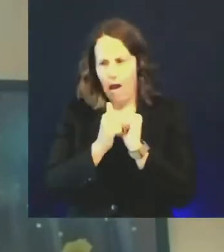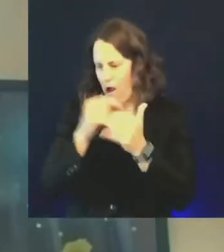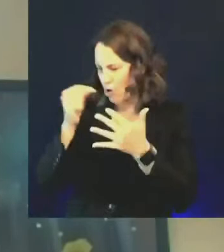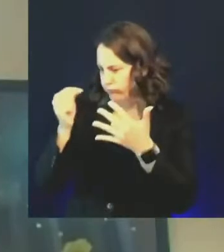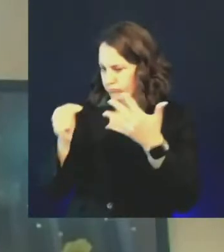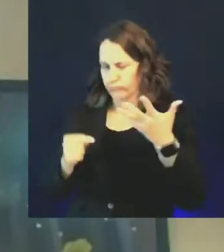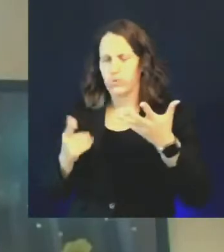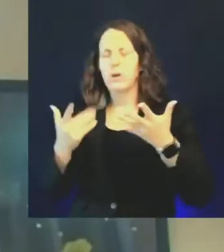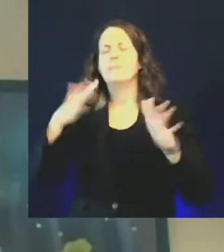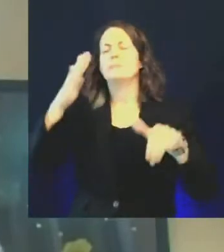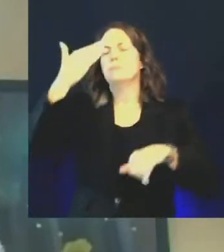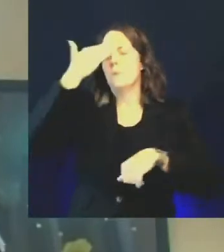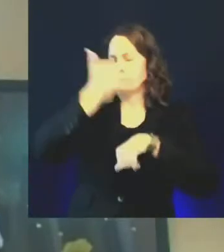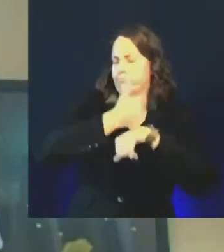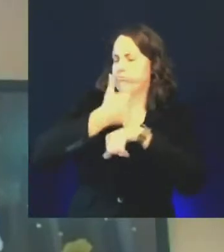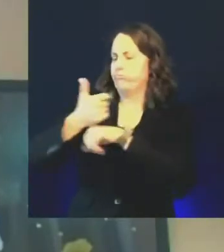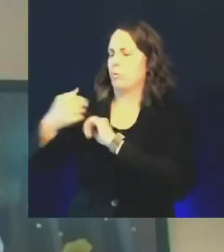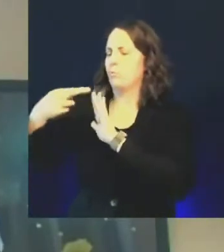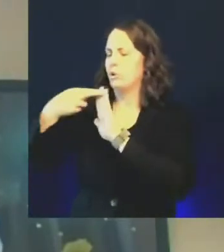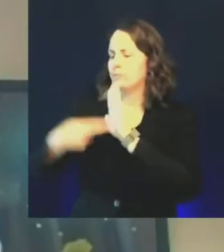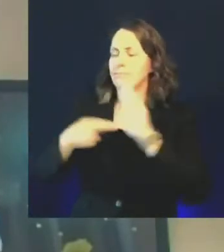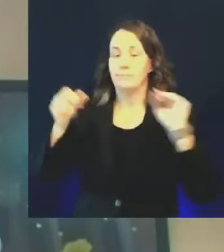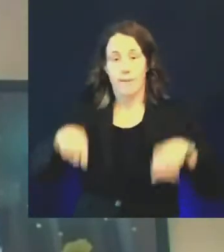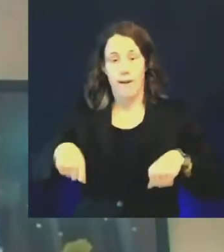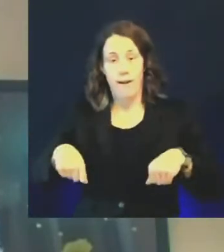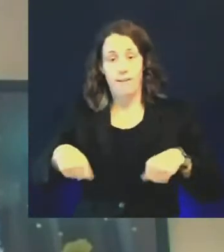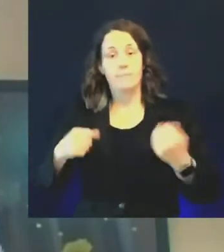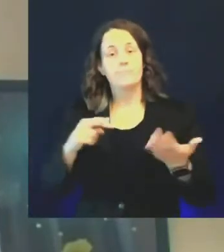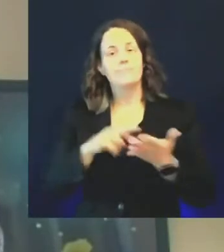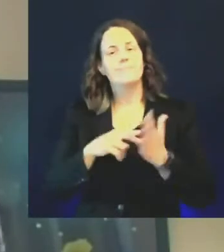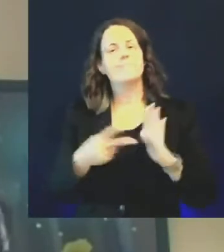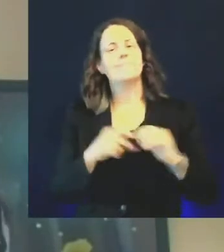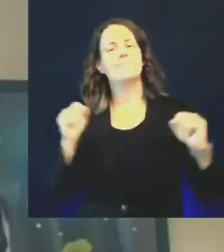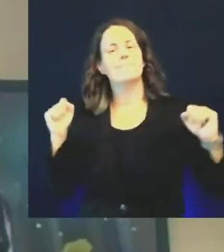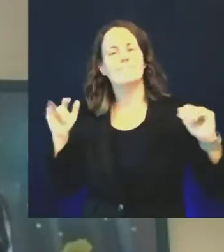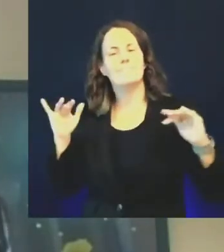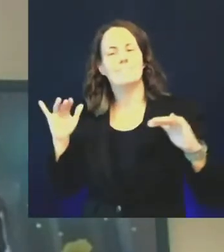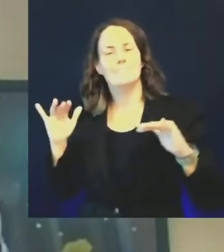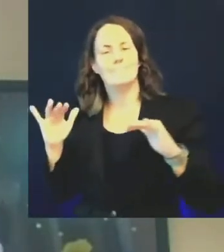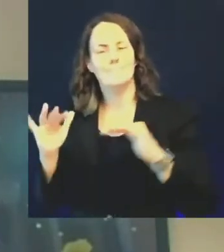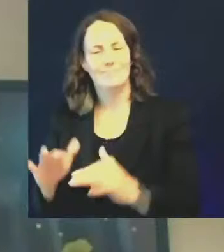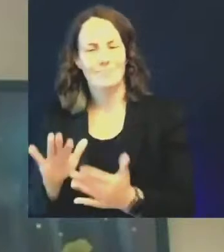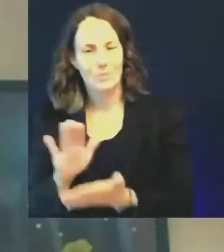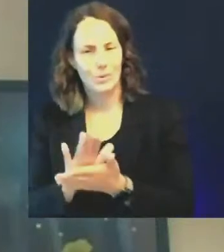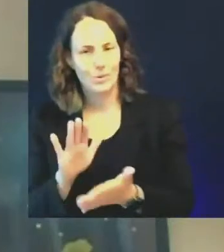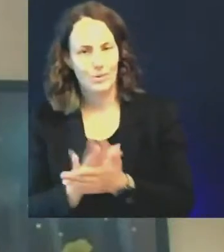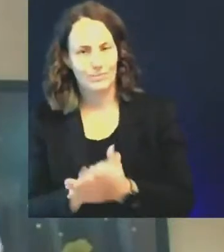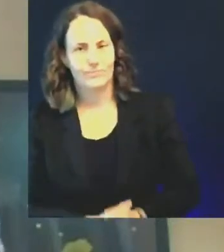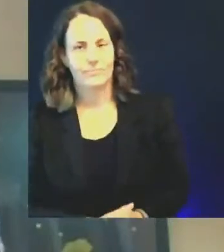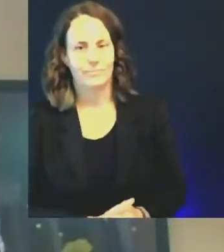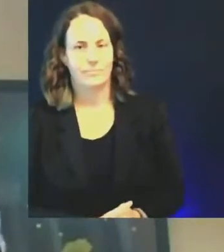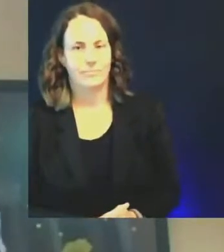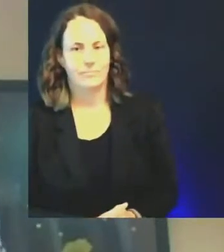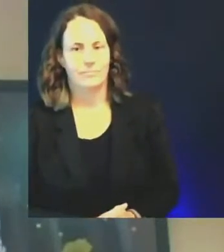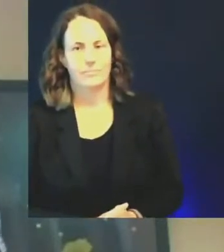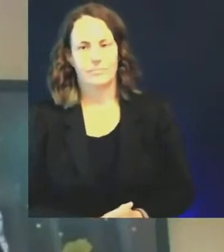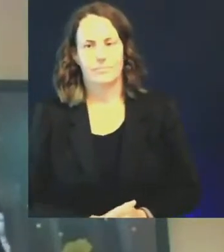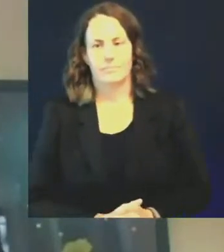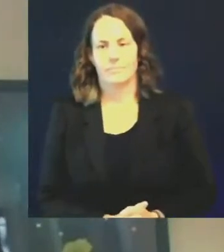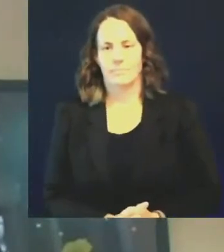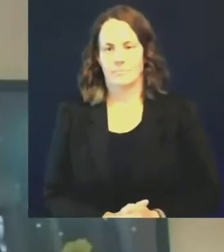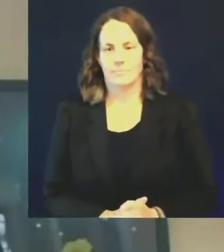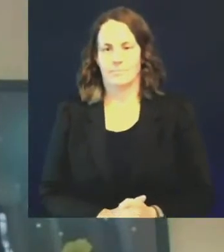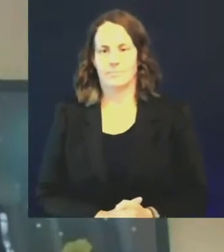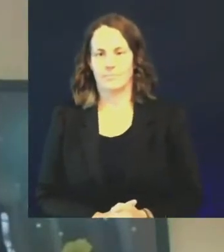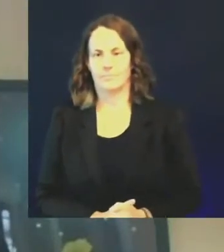think the mask recommendation has much more implications for our middle and high schools, because we know children